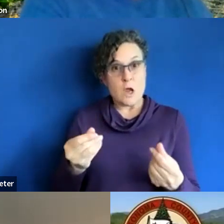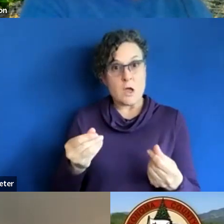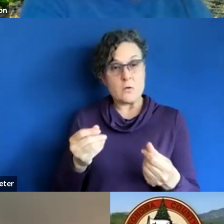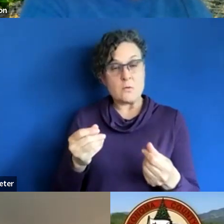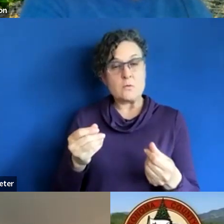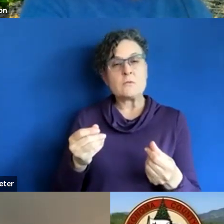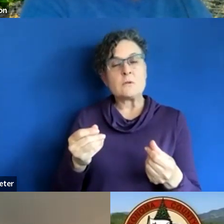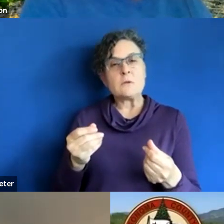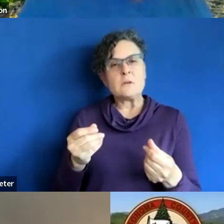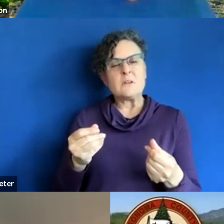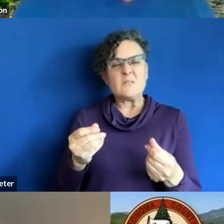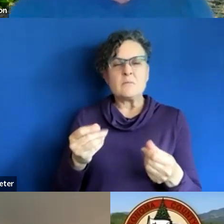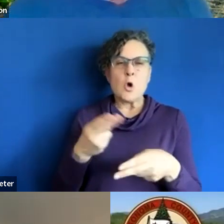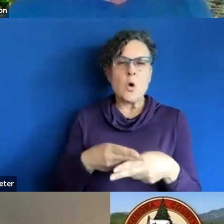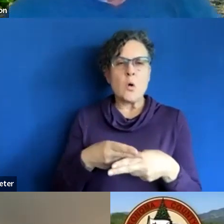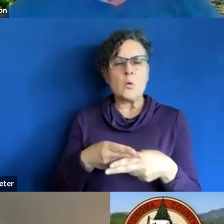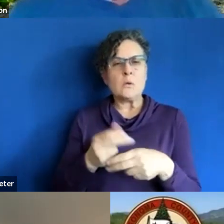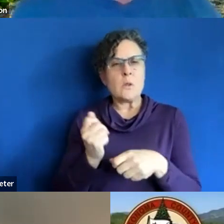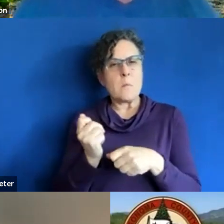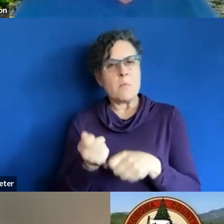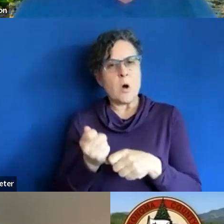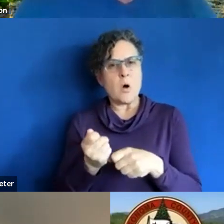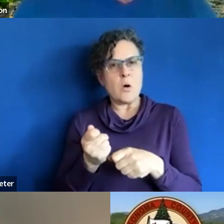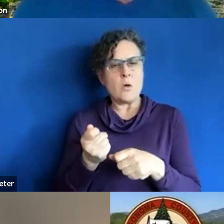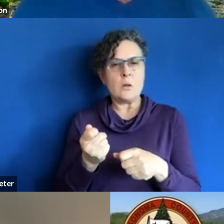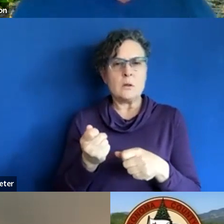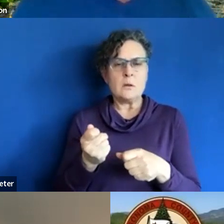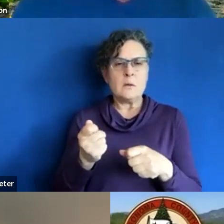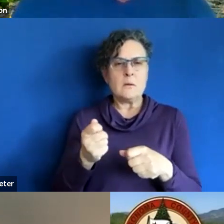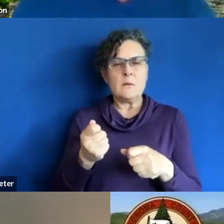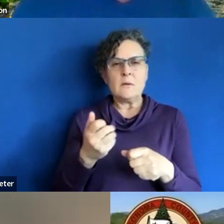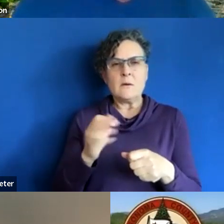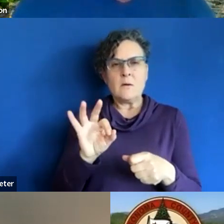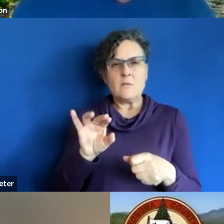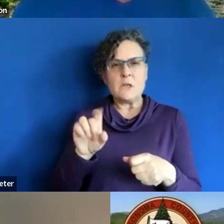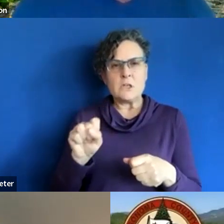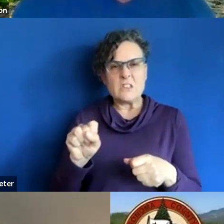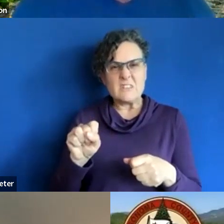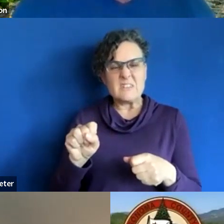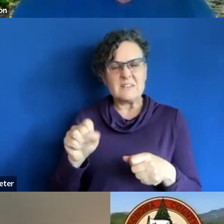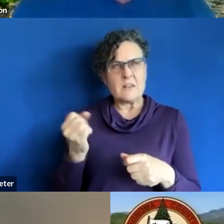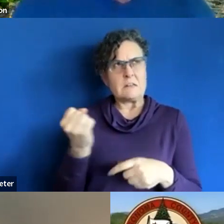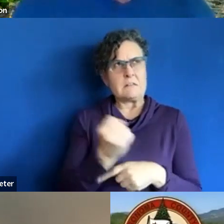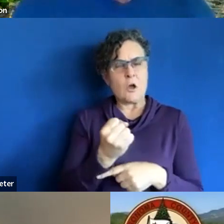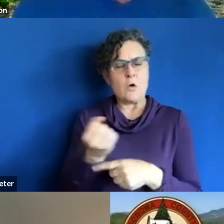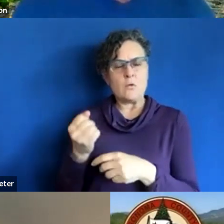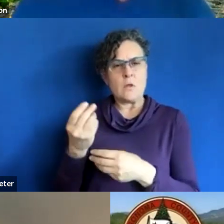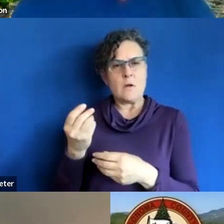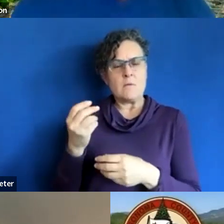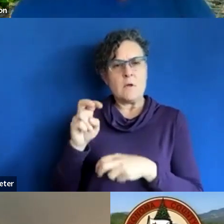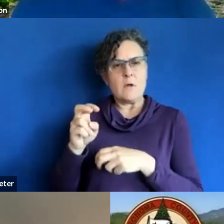Brookwood Avenue, across the street from the fairgrounds, is still a site for about, is it 35